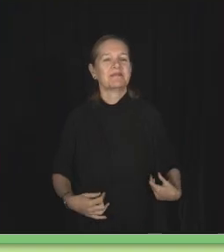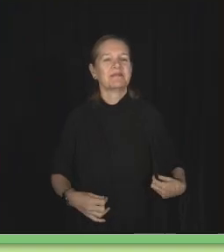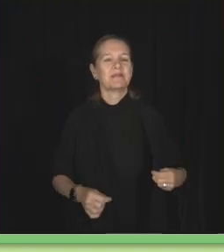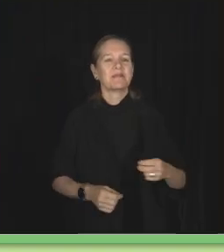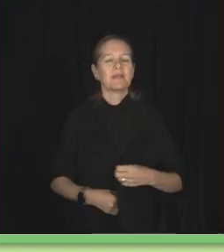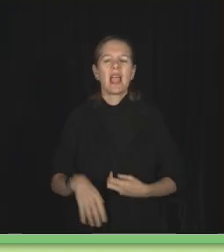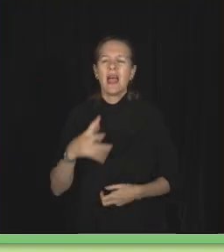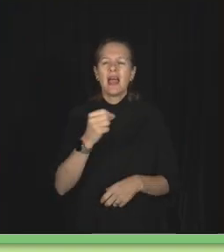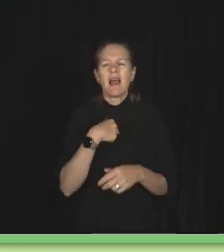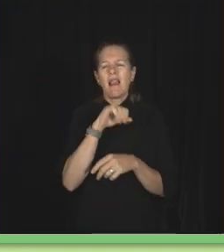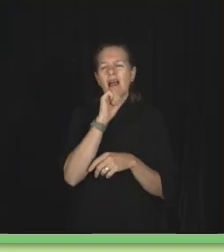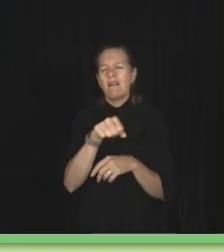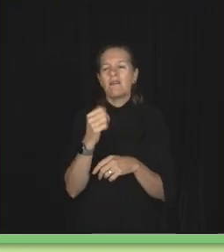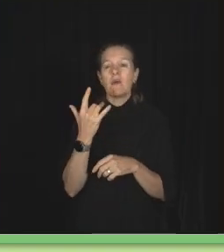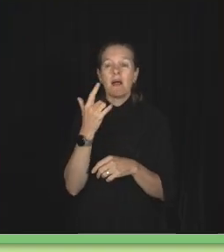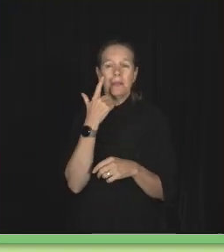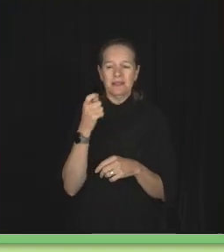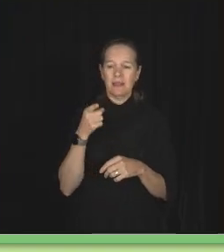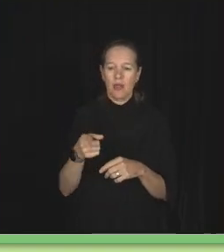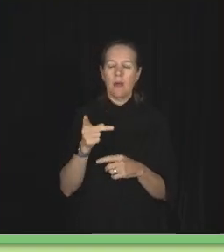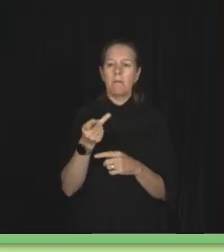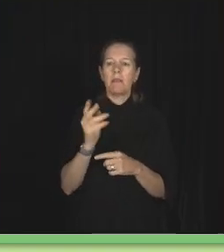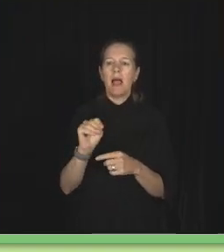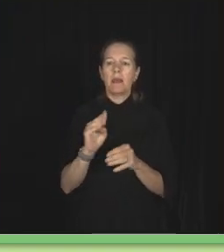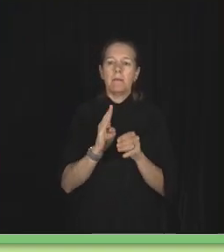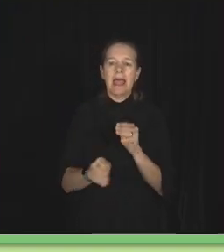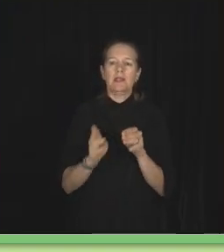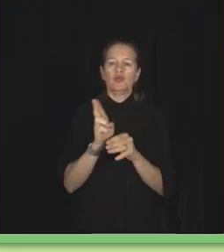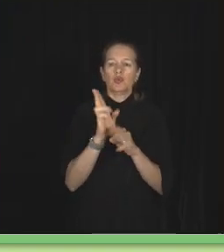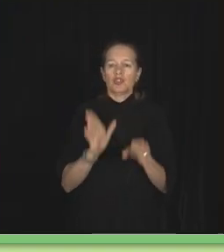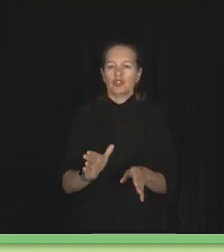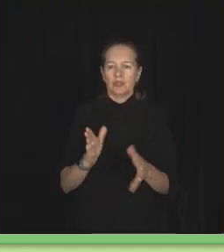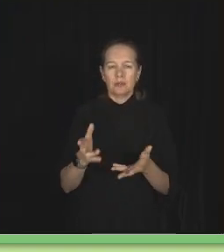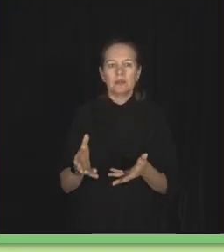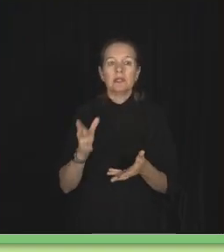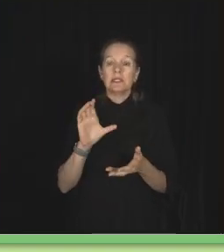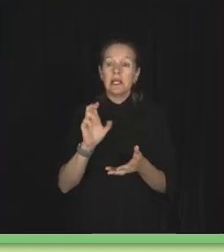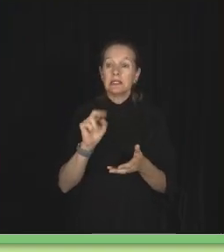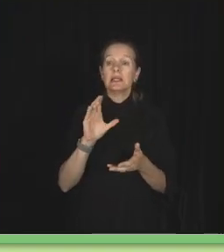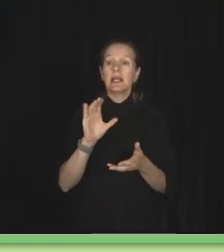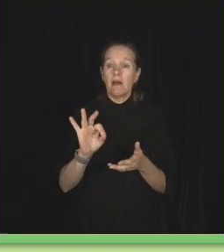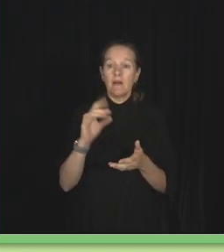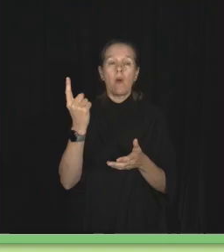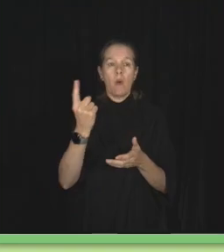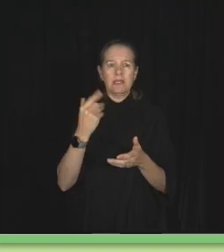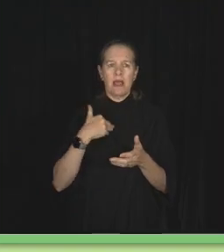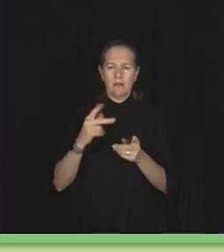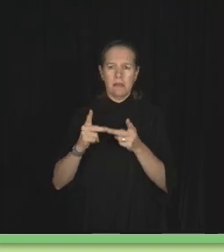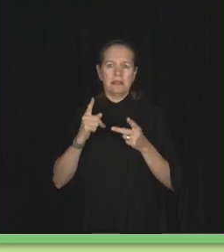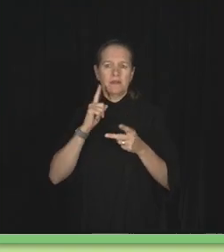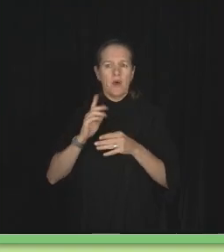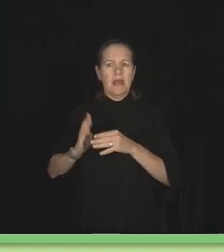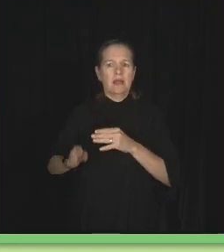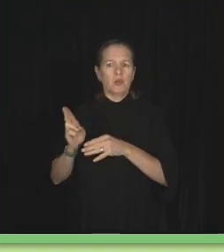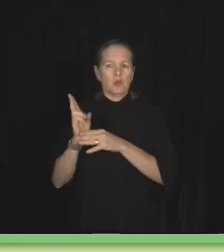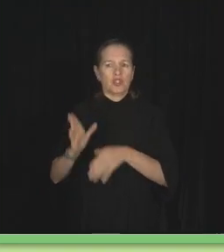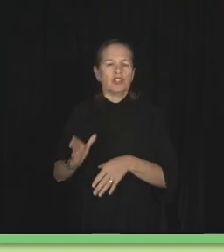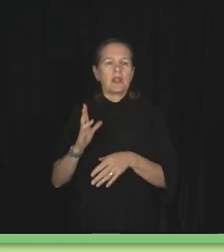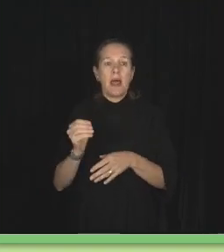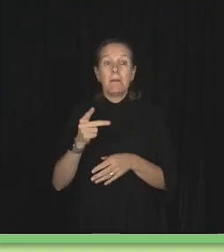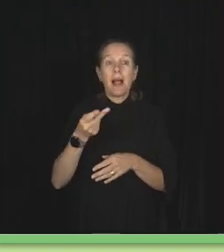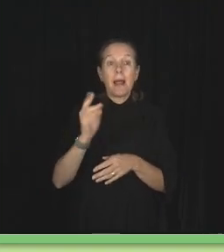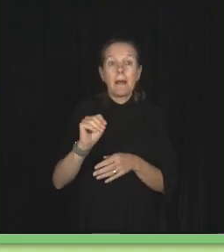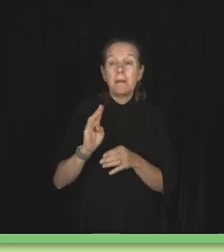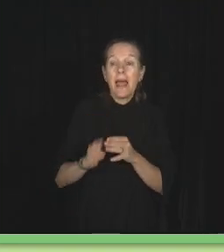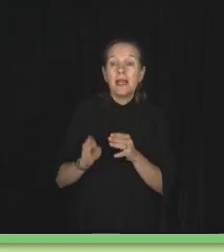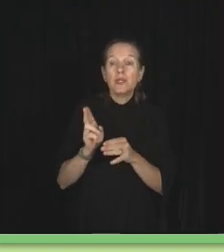And I love this because they are a platinum end user. And you know, CNCF has always had a place for end users. And our platinum end users,